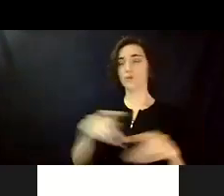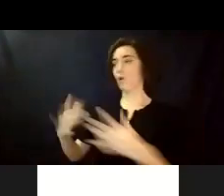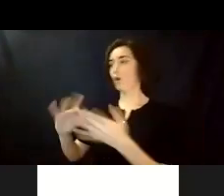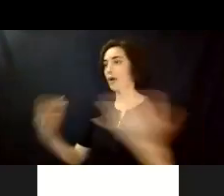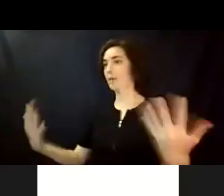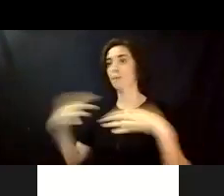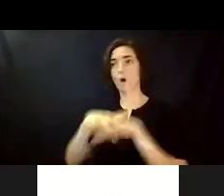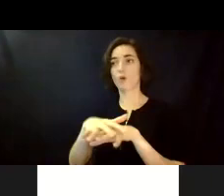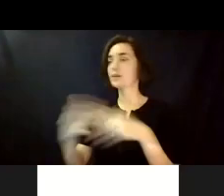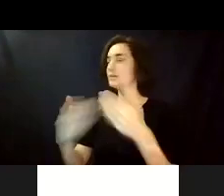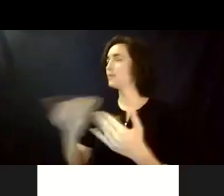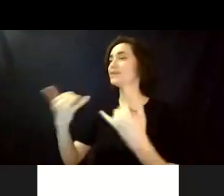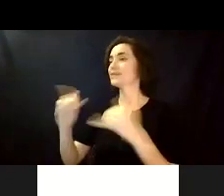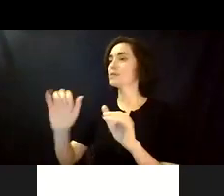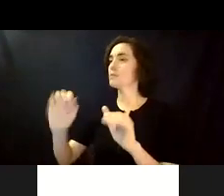for students.